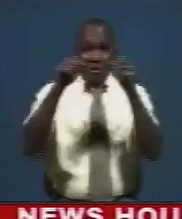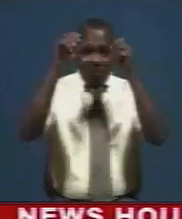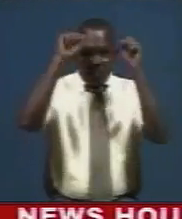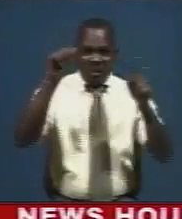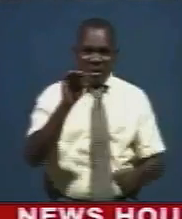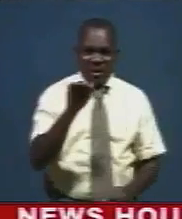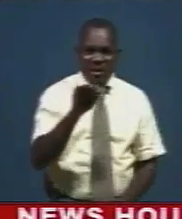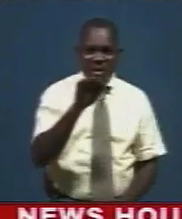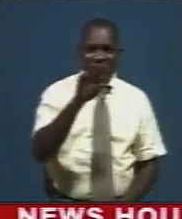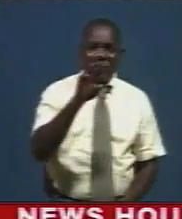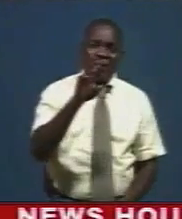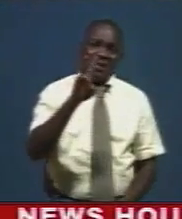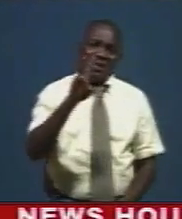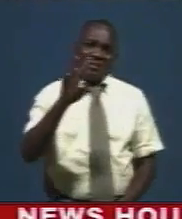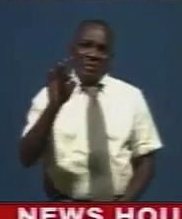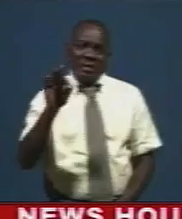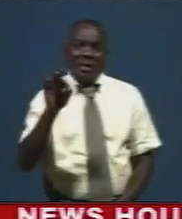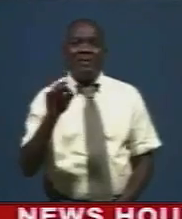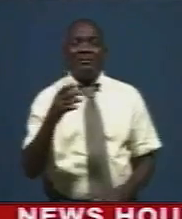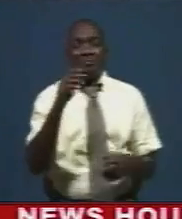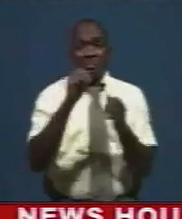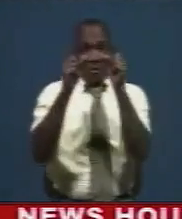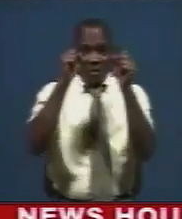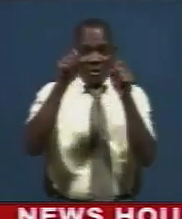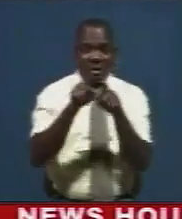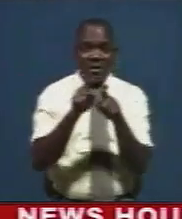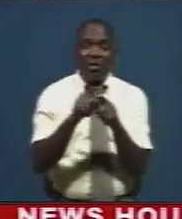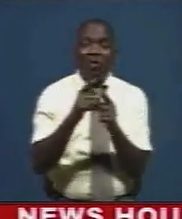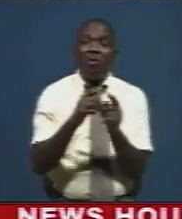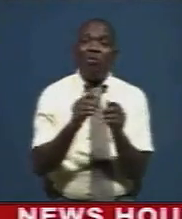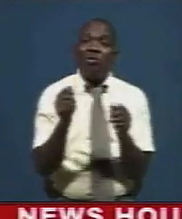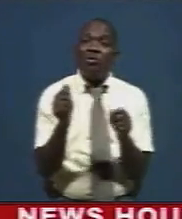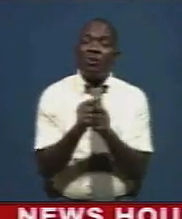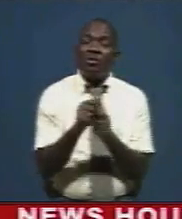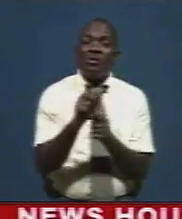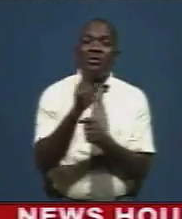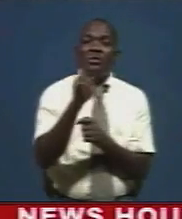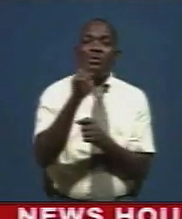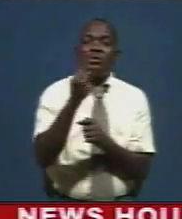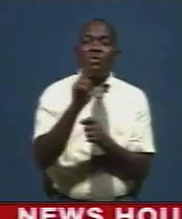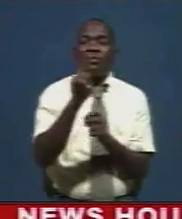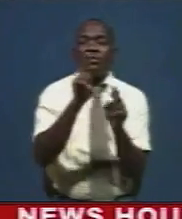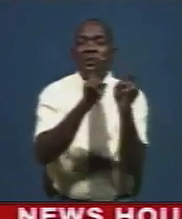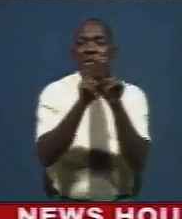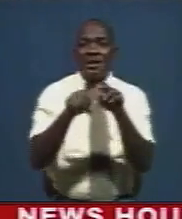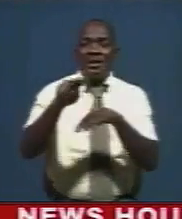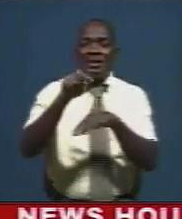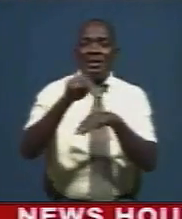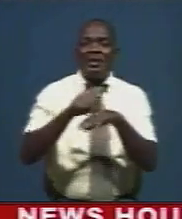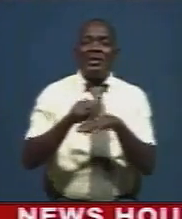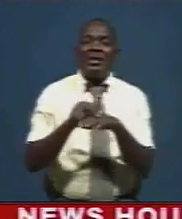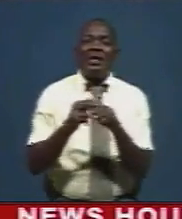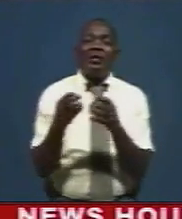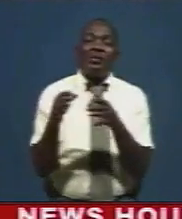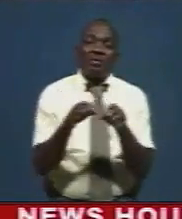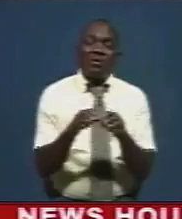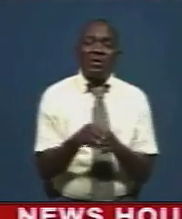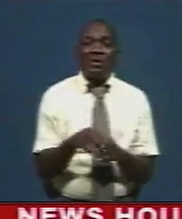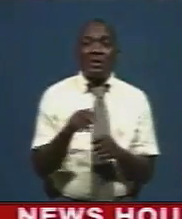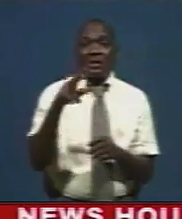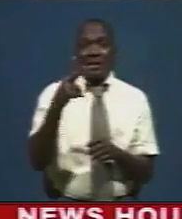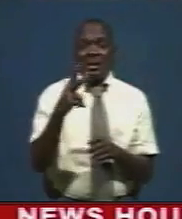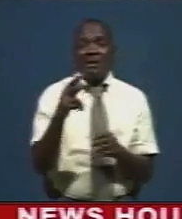the 1979 presidential election on the ticket of the United National Convention, coming